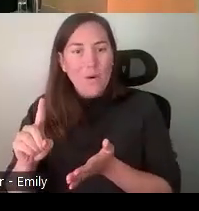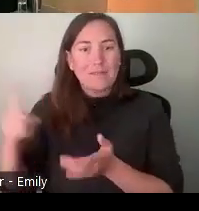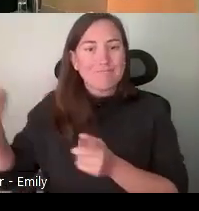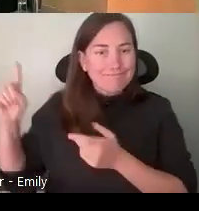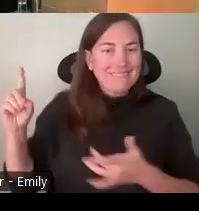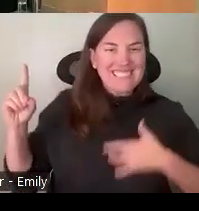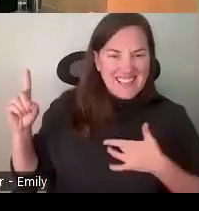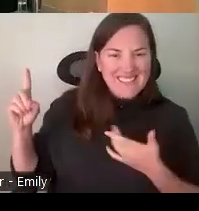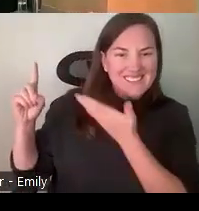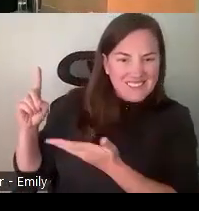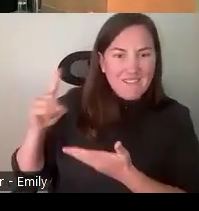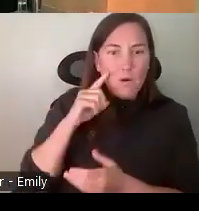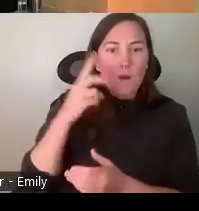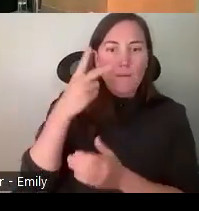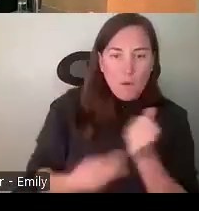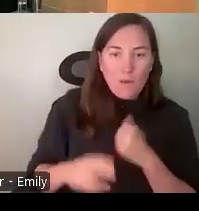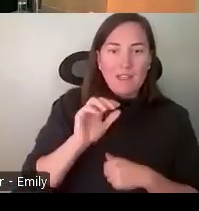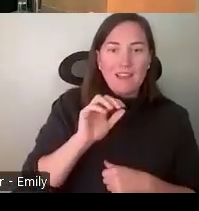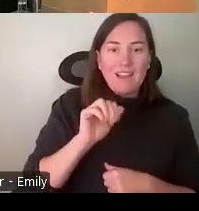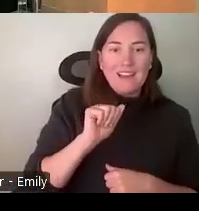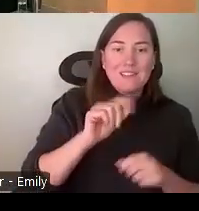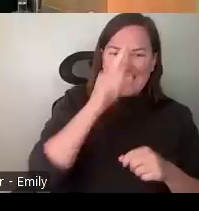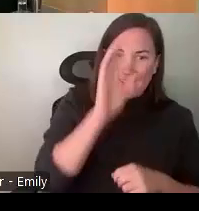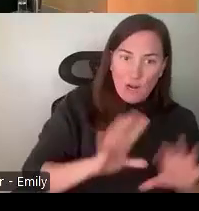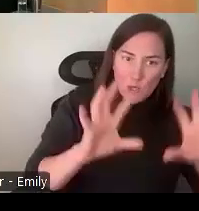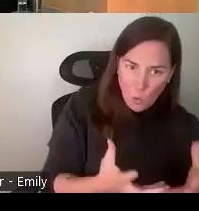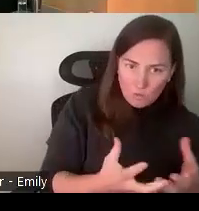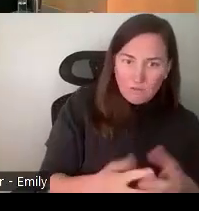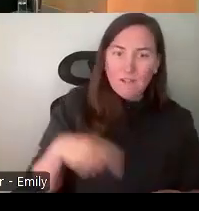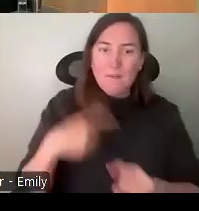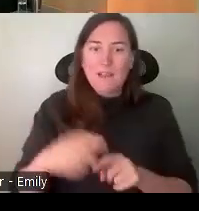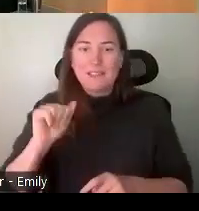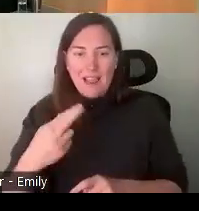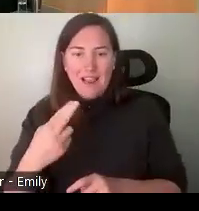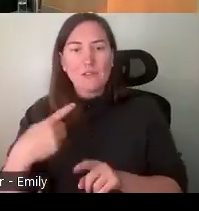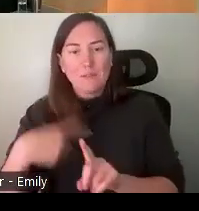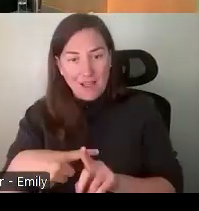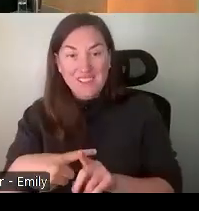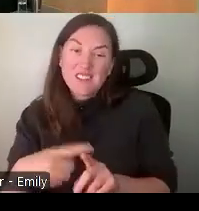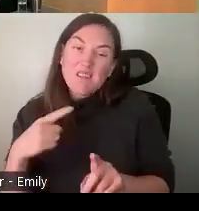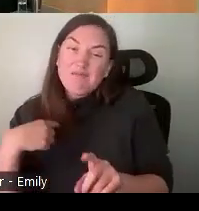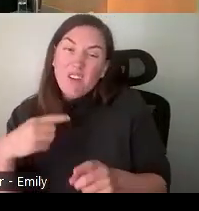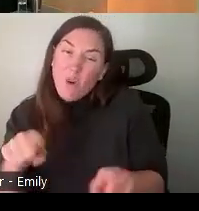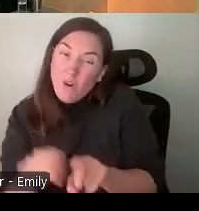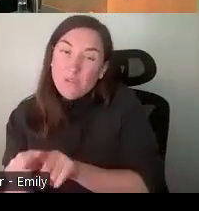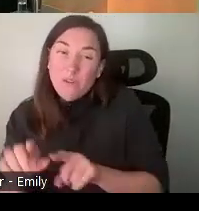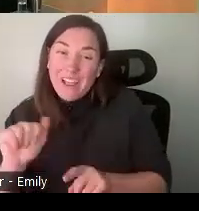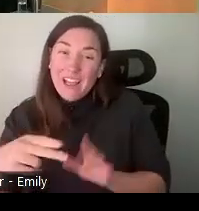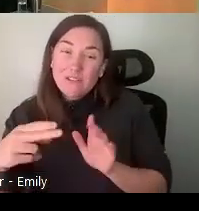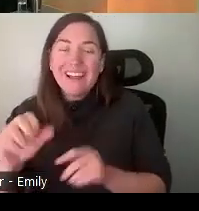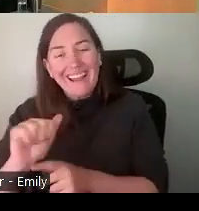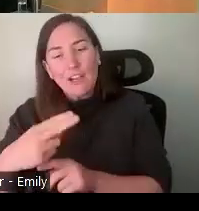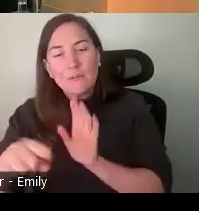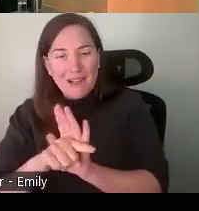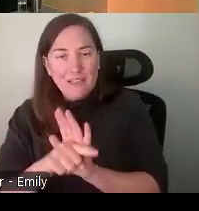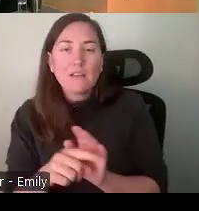AH plus group. Pretty strongly associated in our AH minus group as well. You can see these are small sample